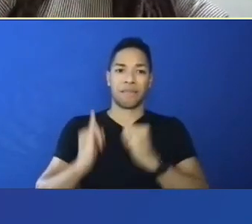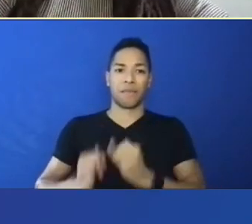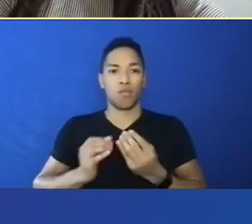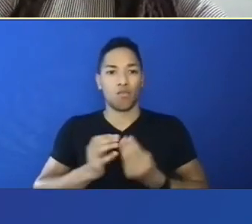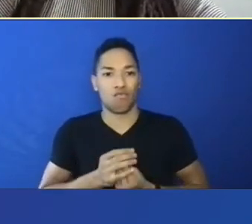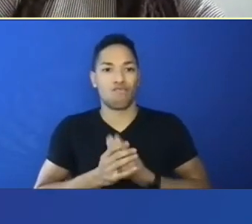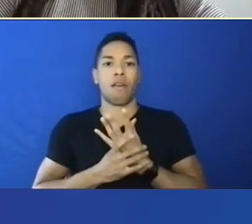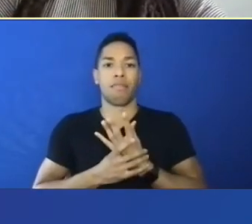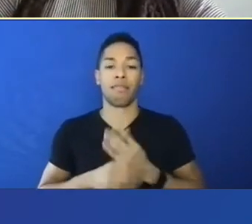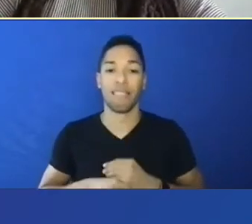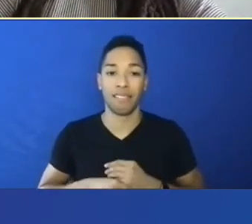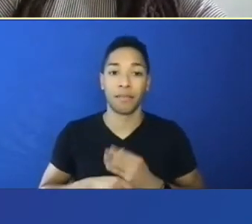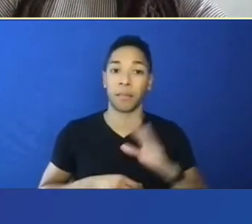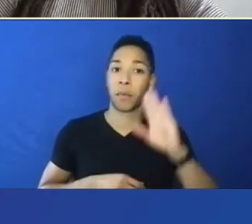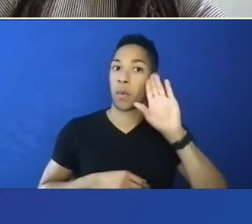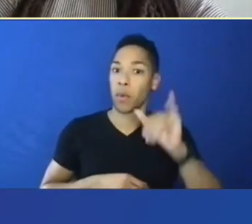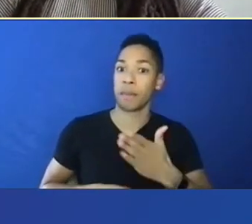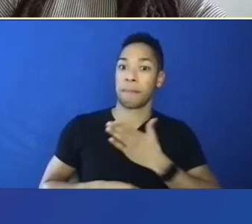and knowing that